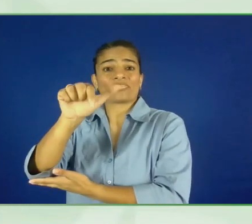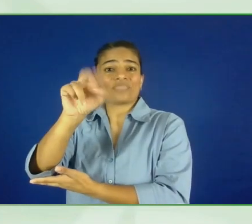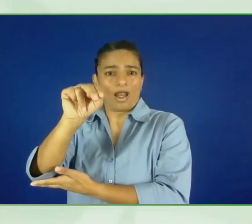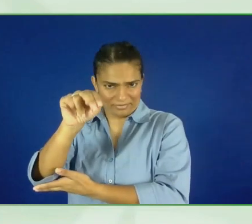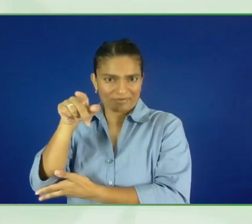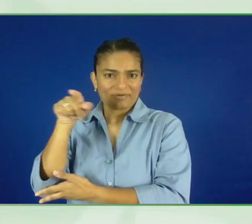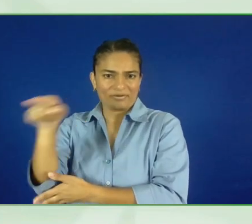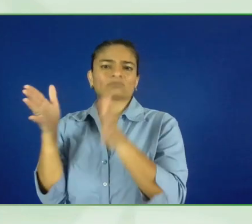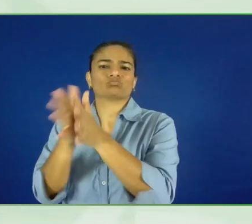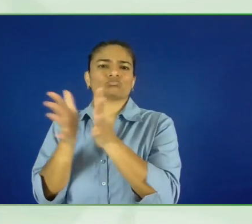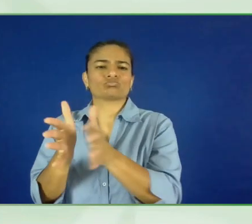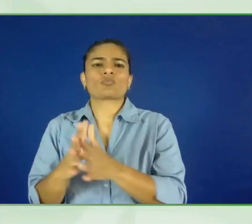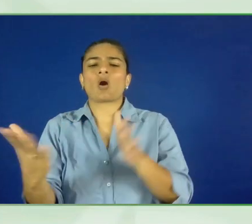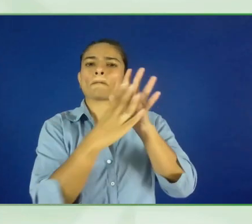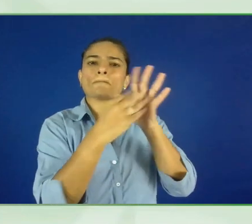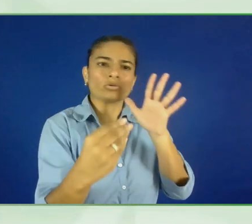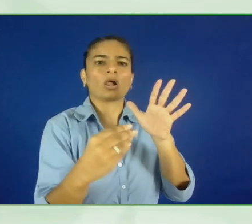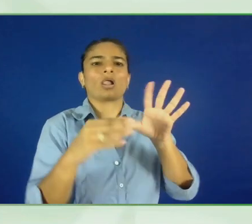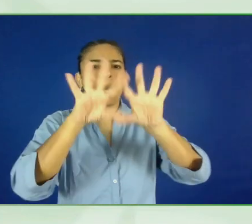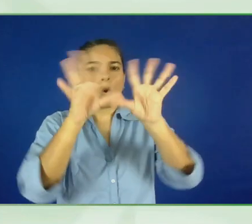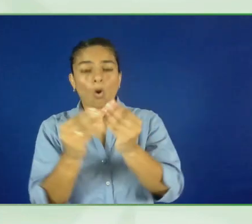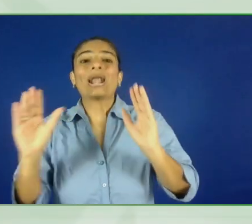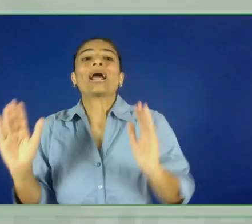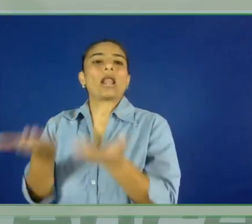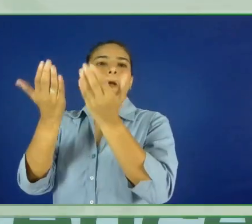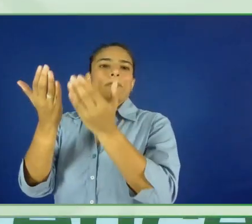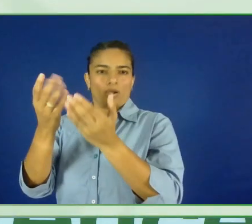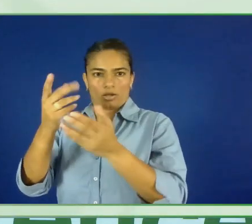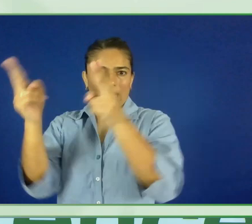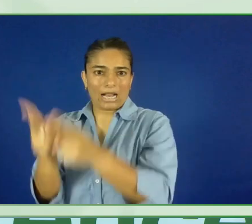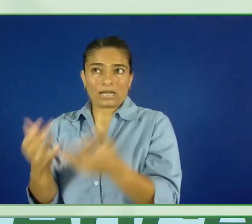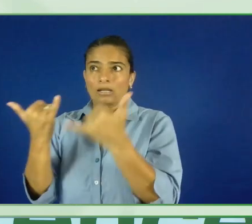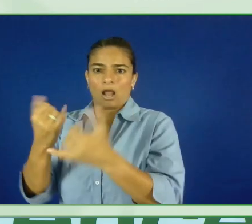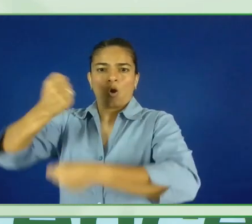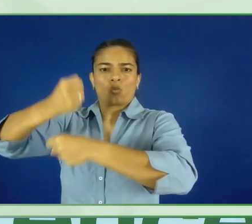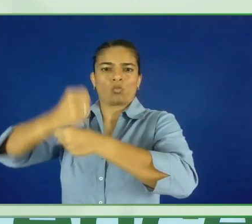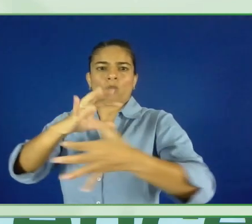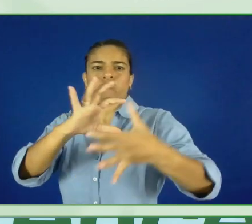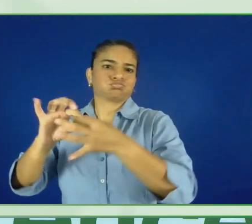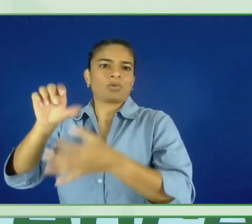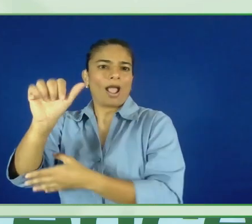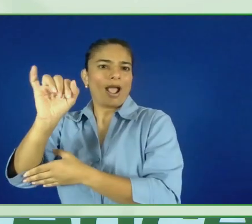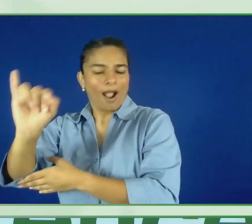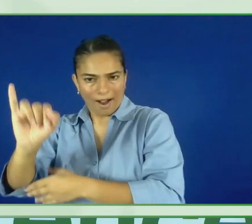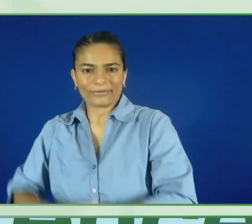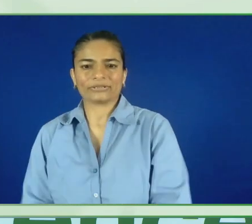Enable India is working on related to AI. Thank you, Michael. Thank you